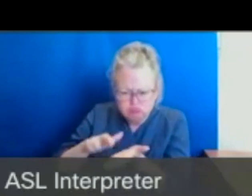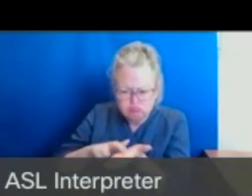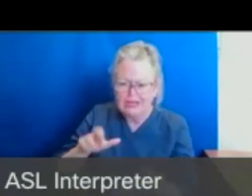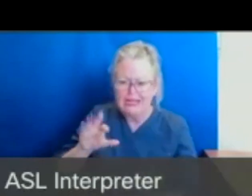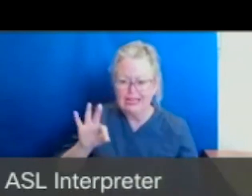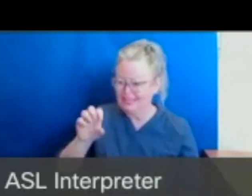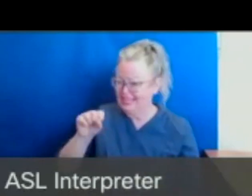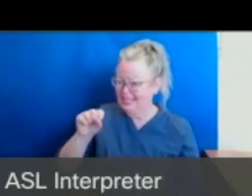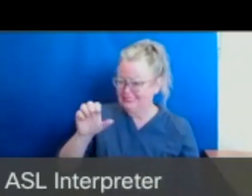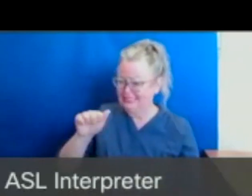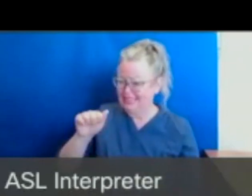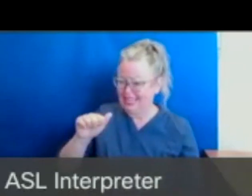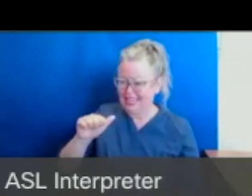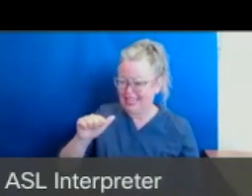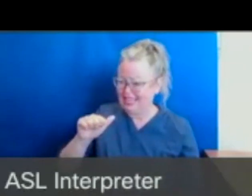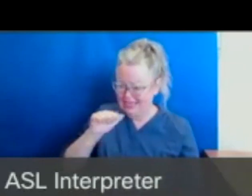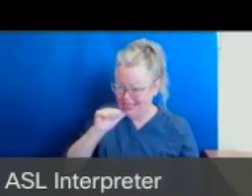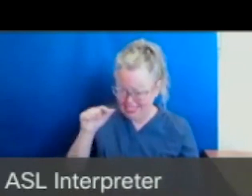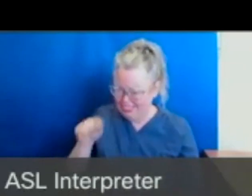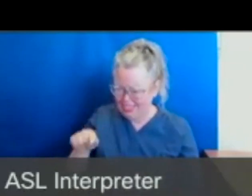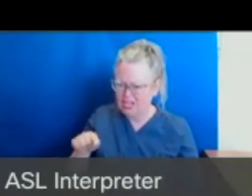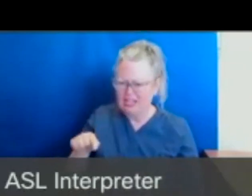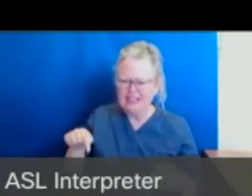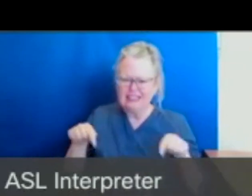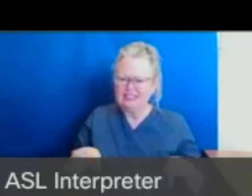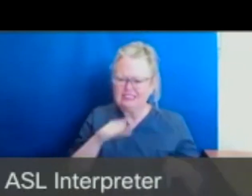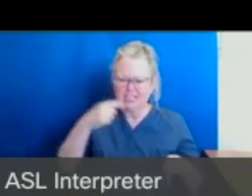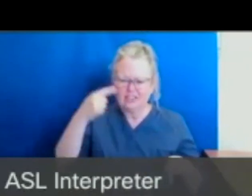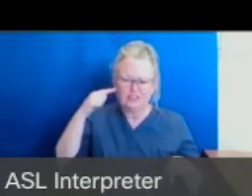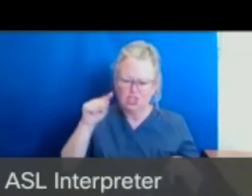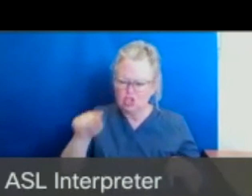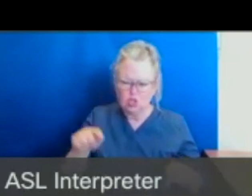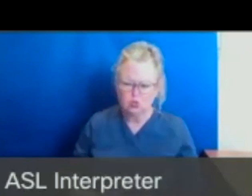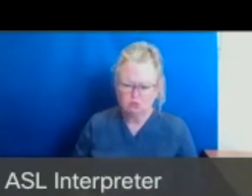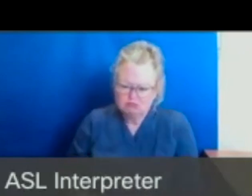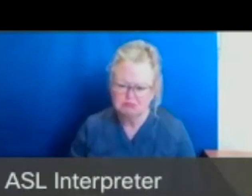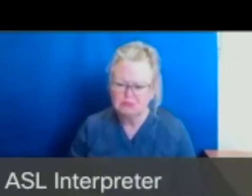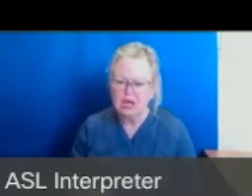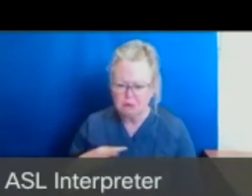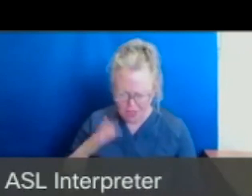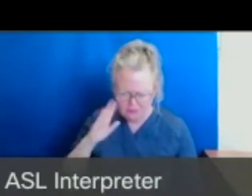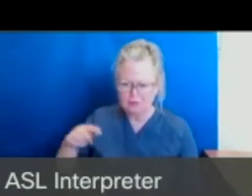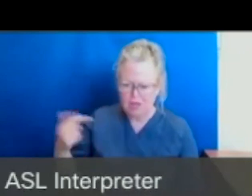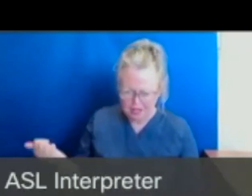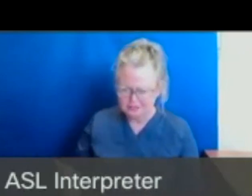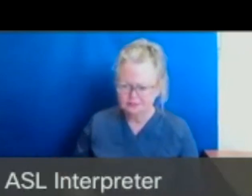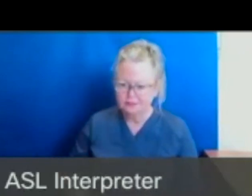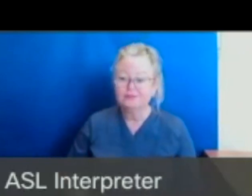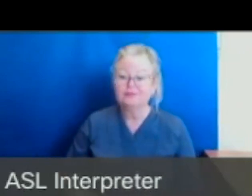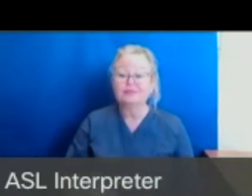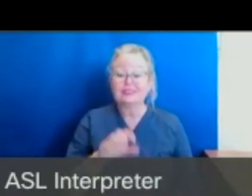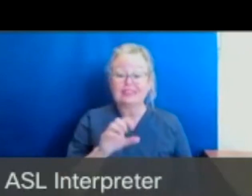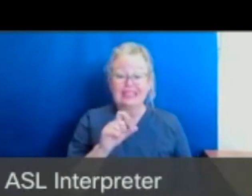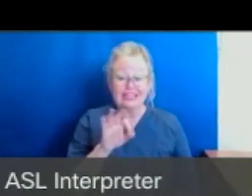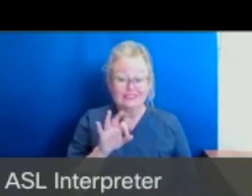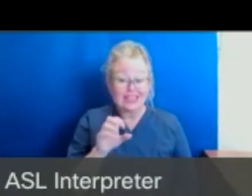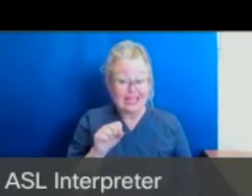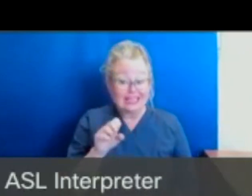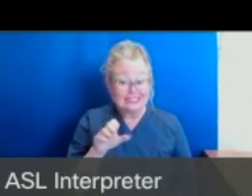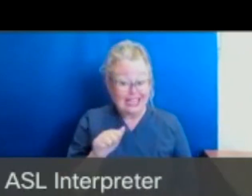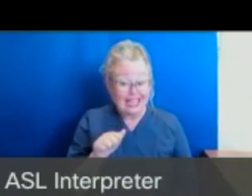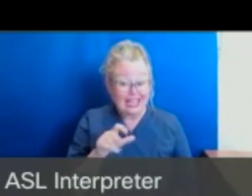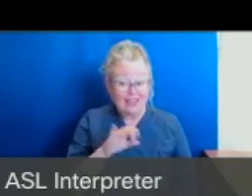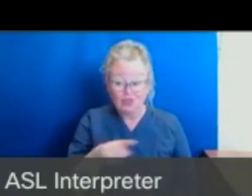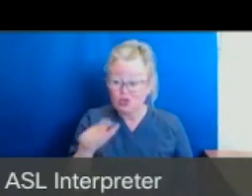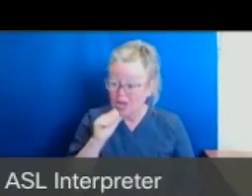board, you should apply to one of the other grant programs. Because if at this point, the SCA hasn't come, you're not